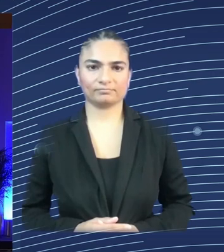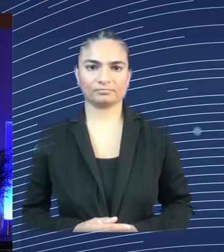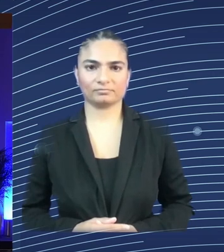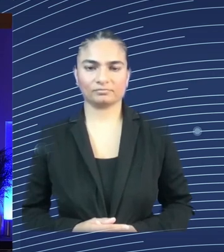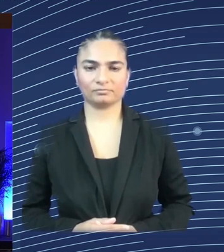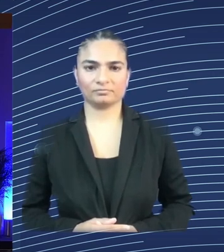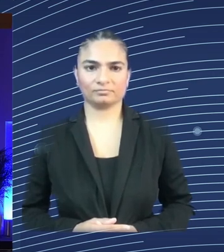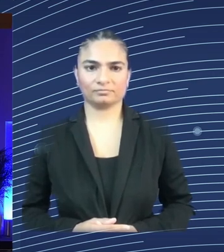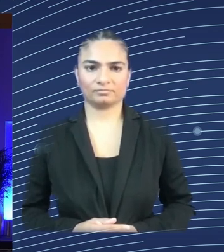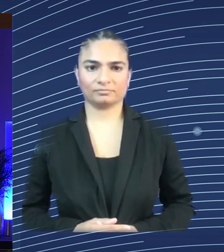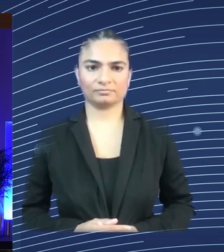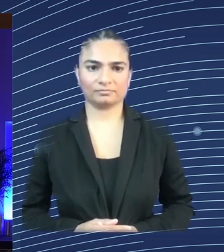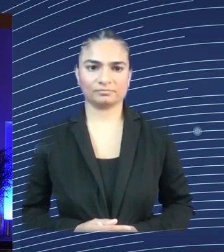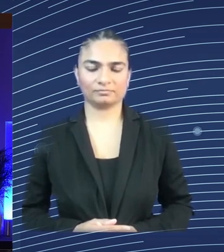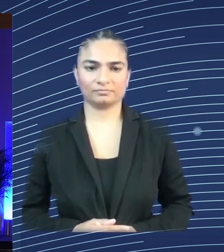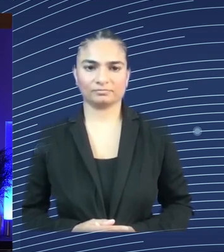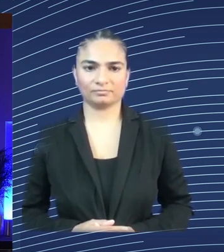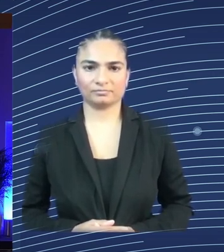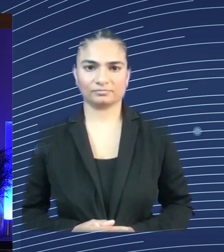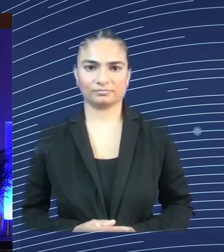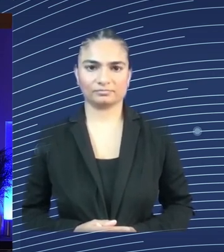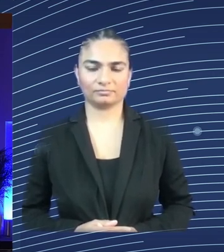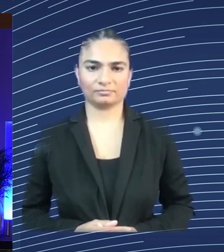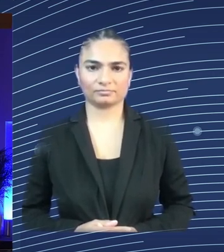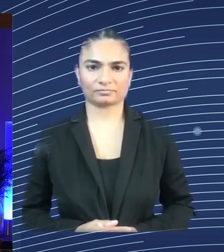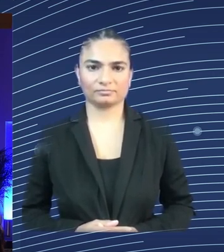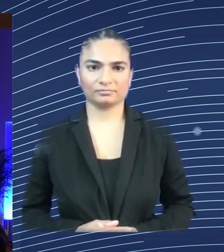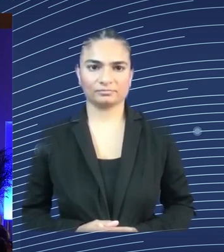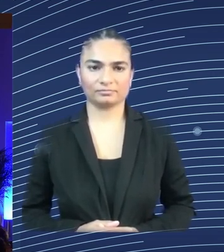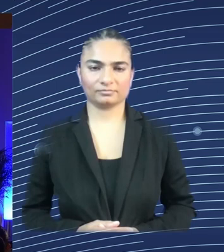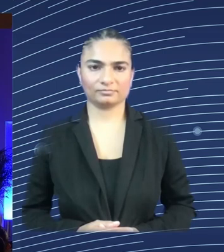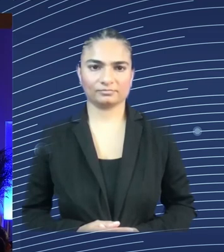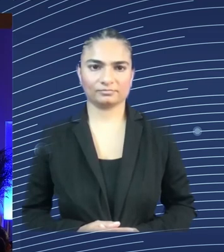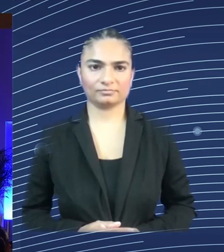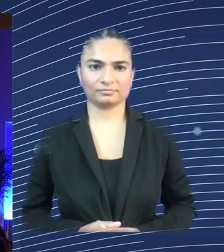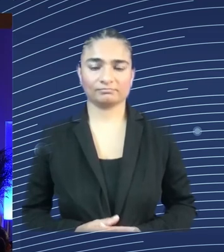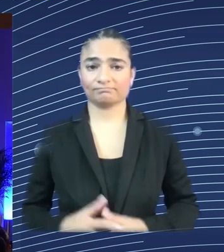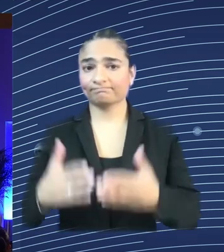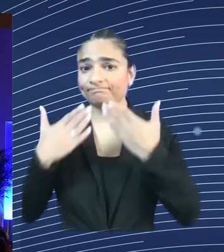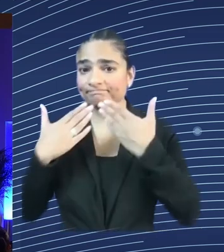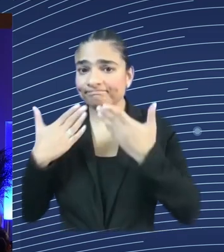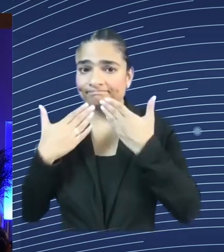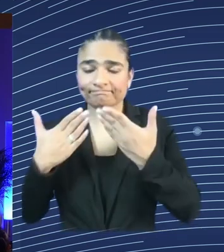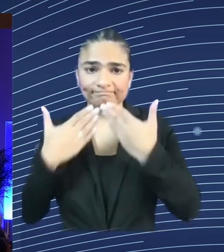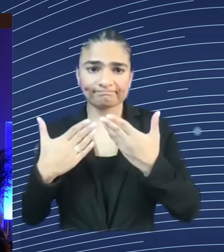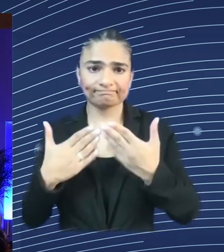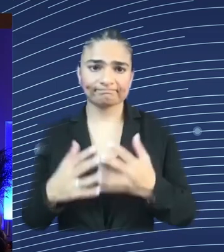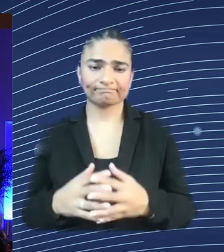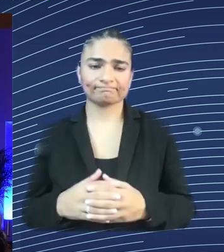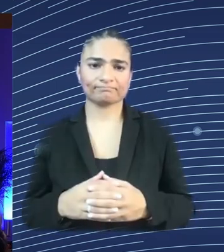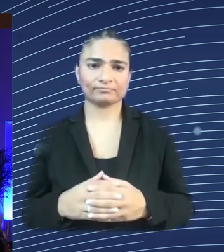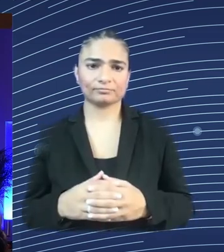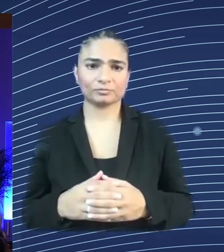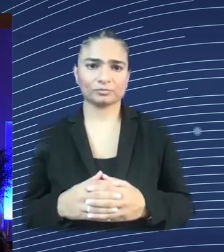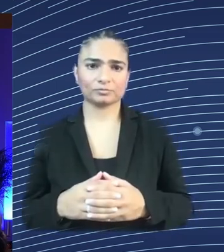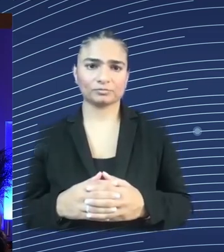in Belgium or Italy, barriers, whether they are regulatory or political, to interconnect these databases and to be